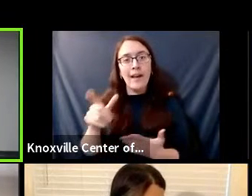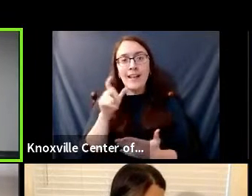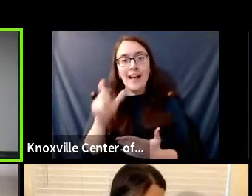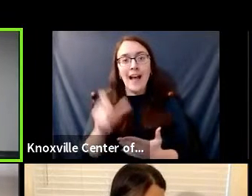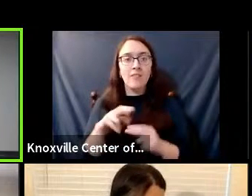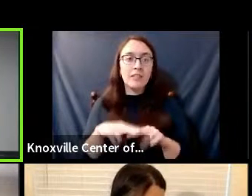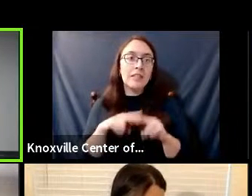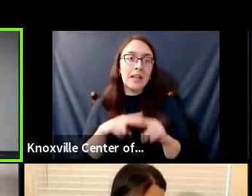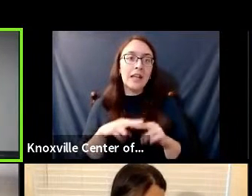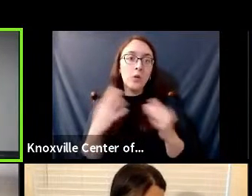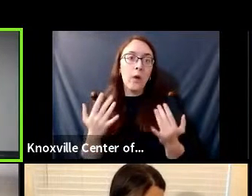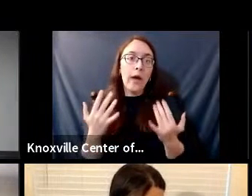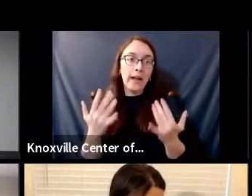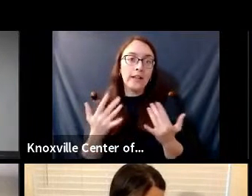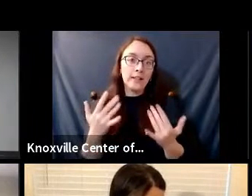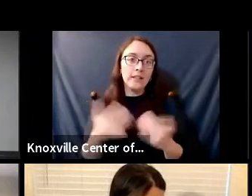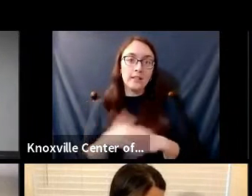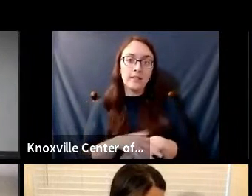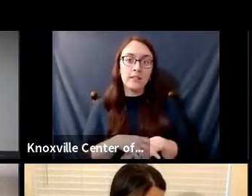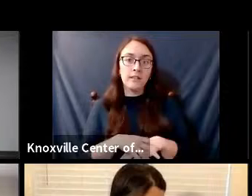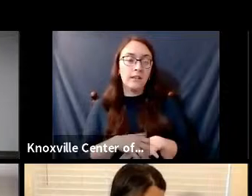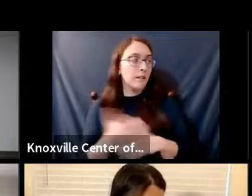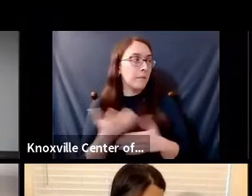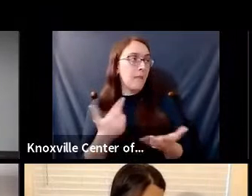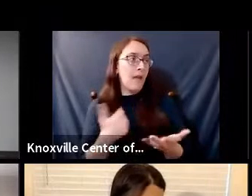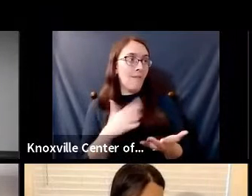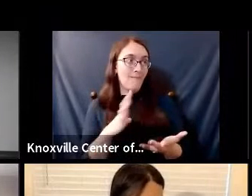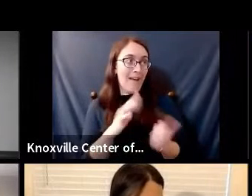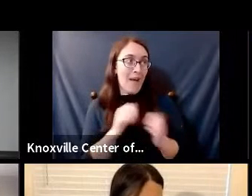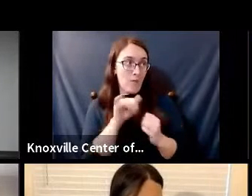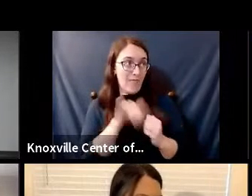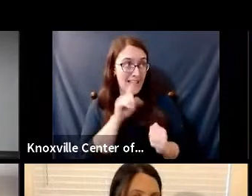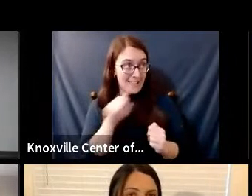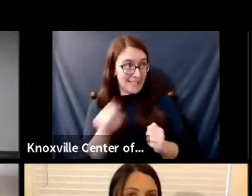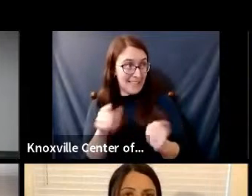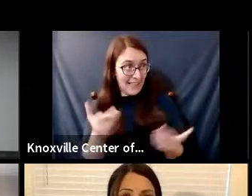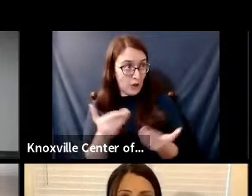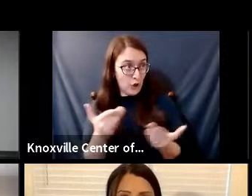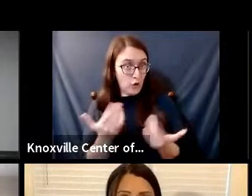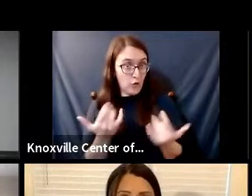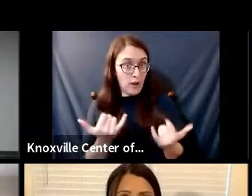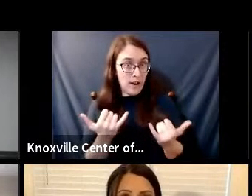and wait for us to get to it. I don't have a problem with that. Is he on with us?